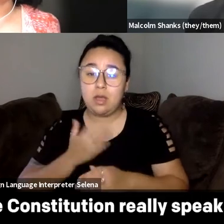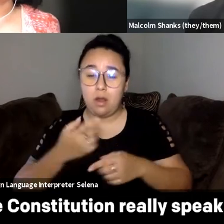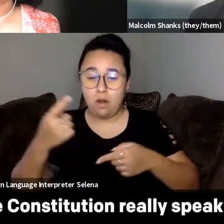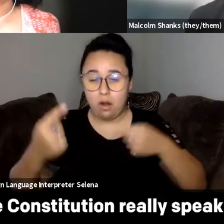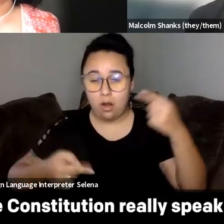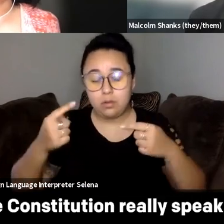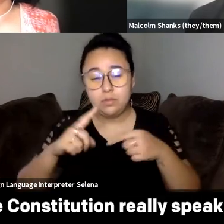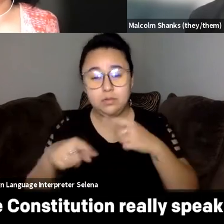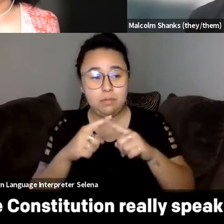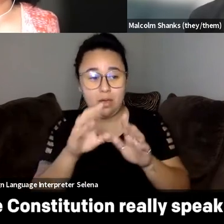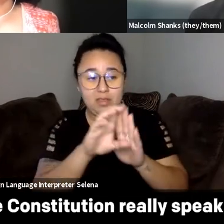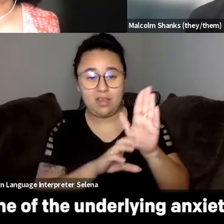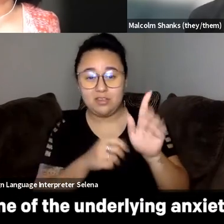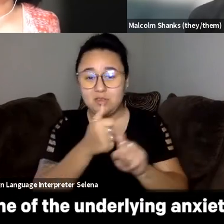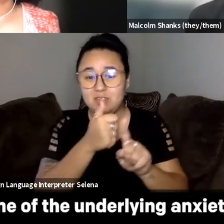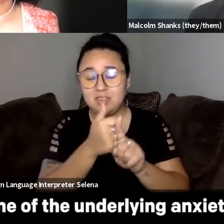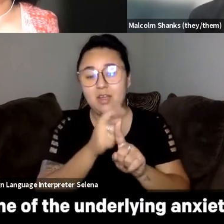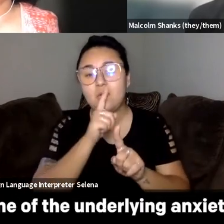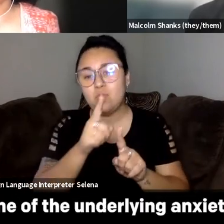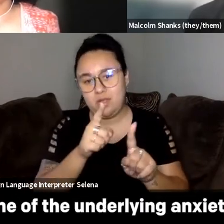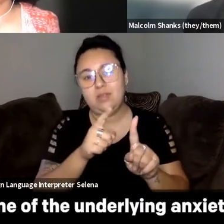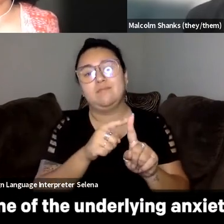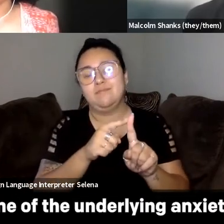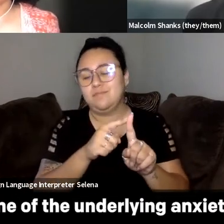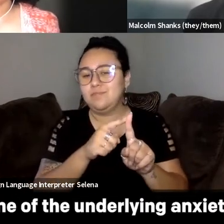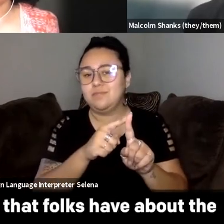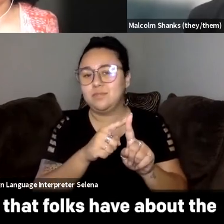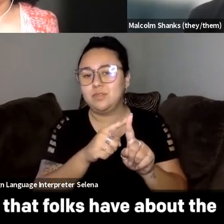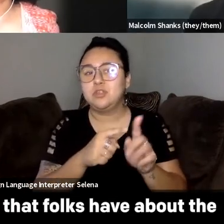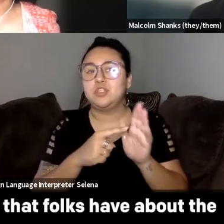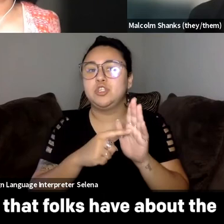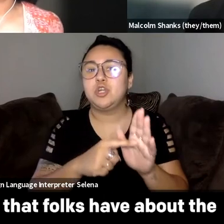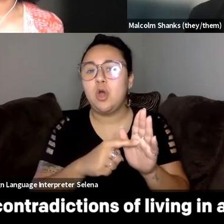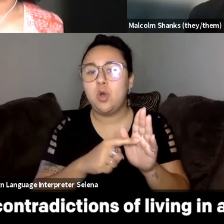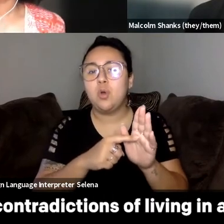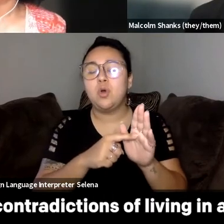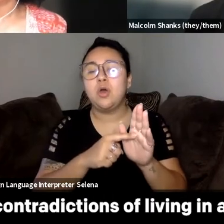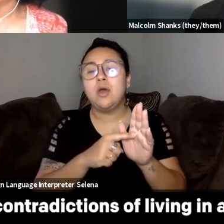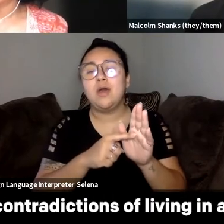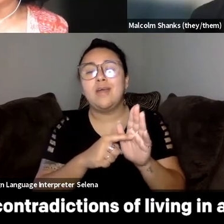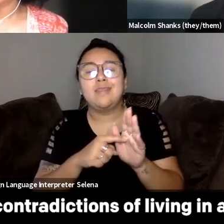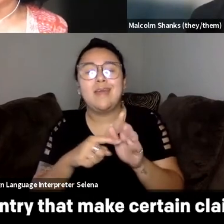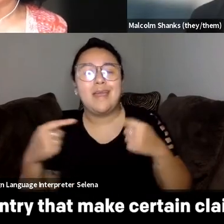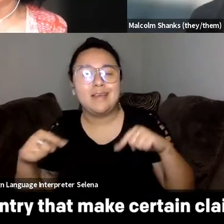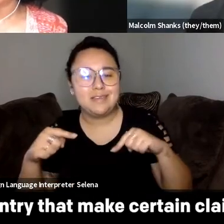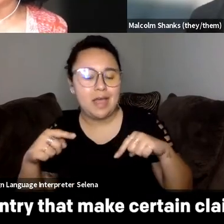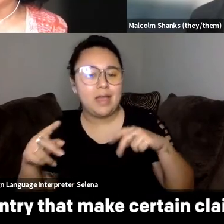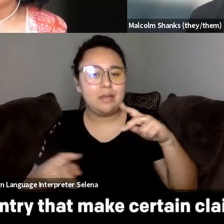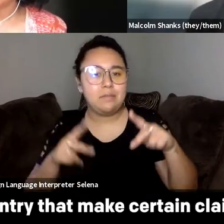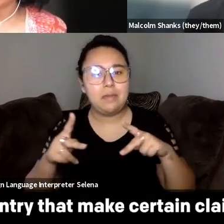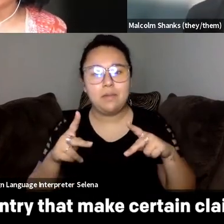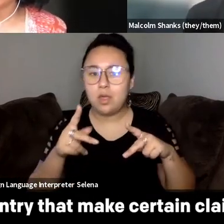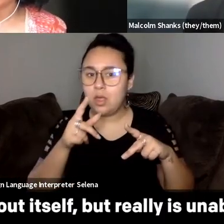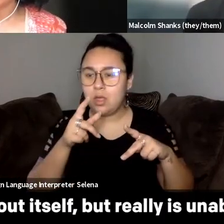about the Constitution really speak to some of the underlying anxieties that folks have about the contradictions of living in a country that makes